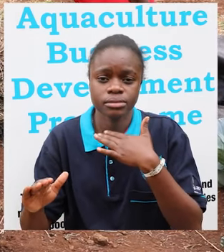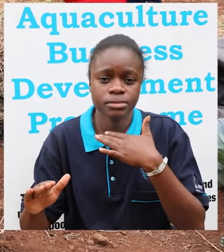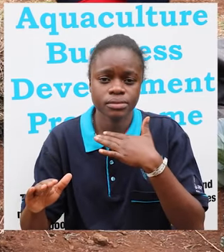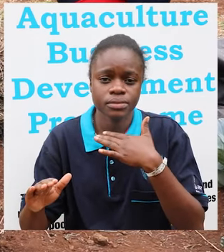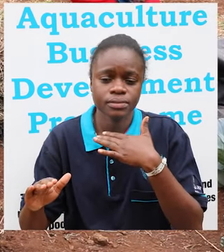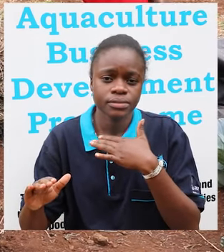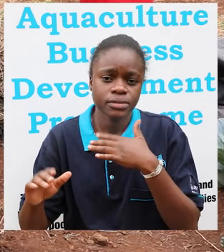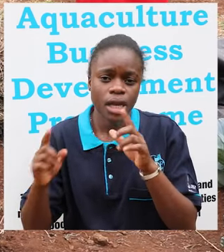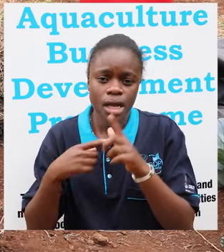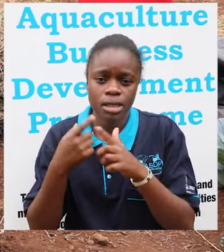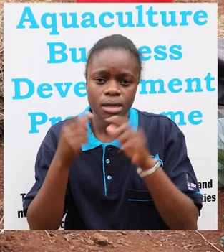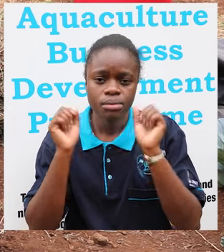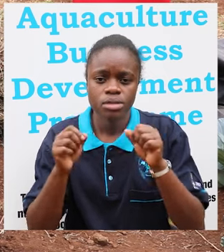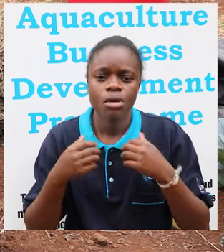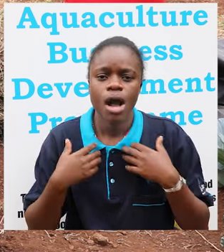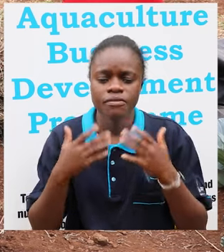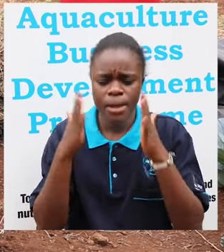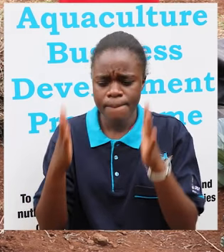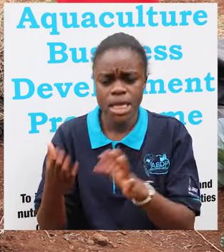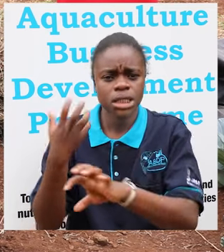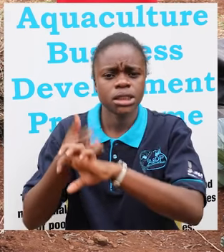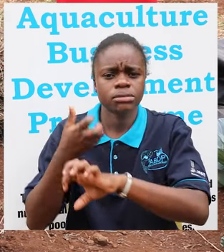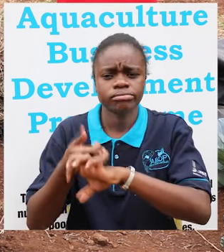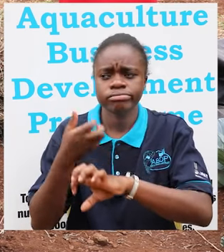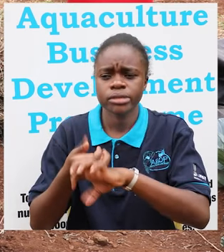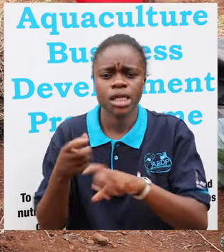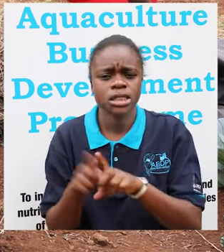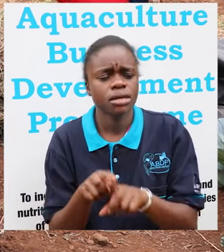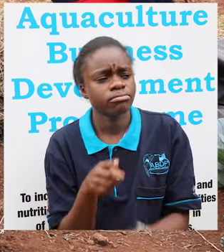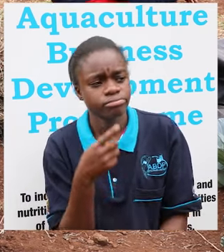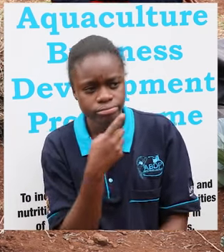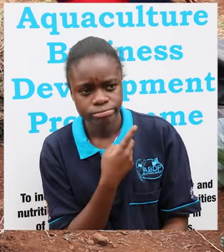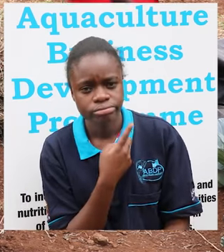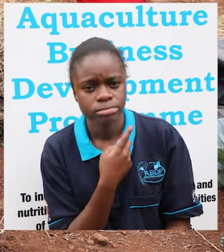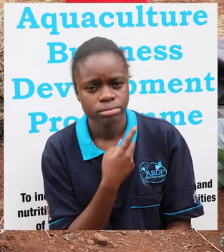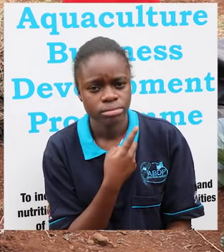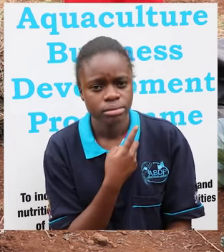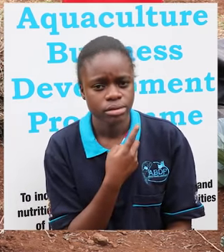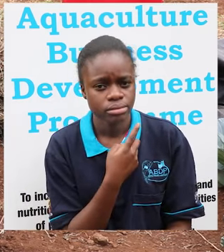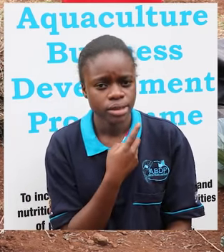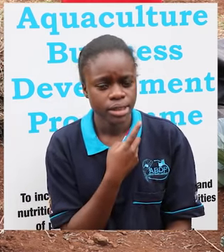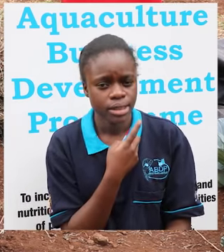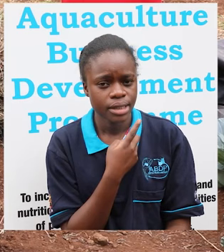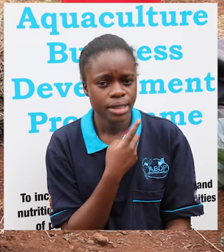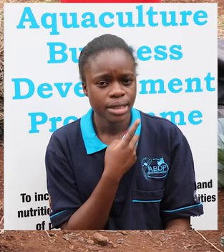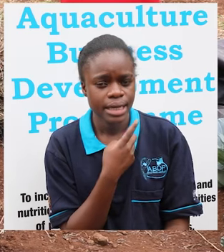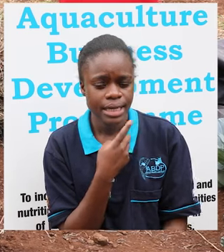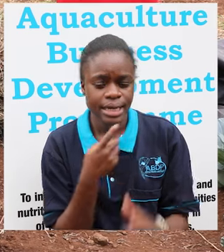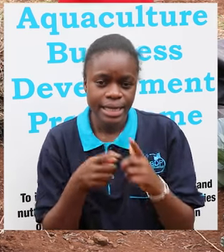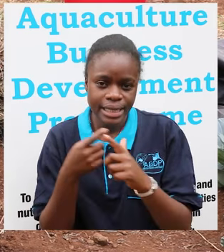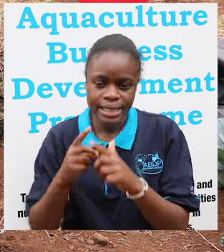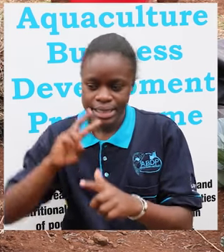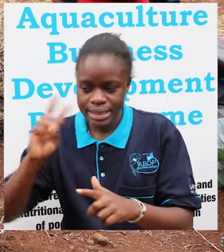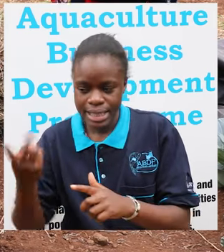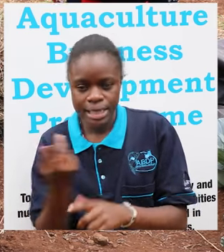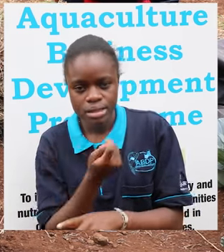now put the bigger stones, this size or slightly bigger. Then you put the medium stones inside,